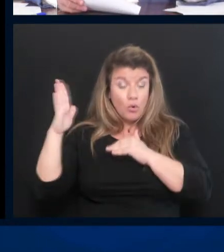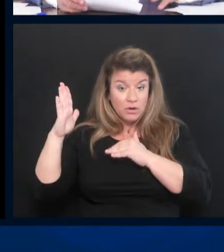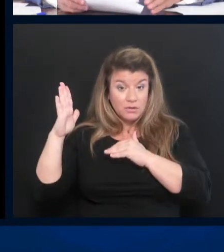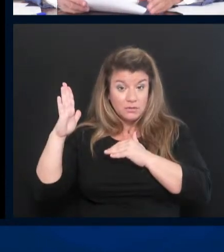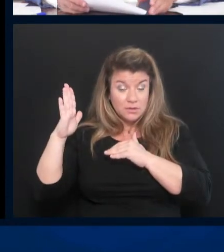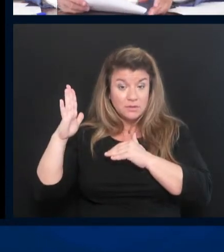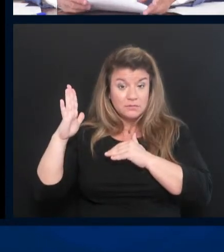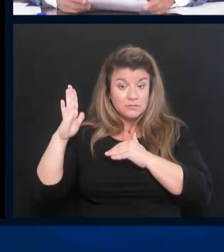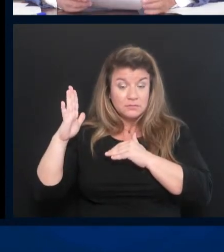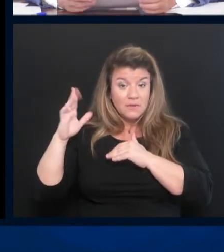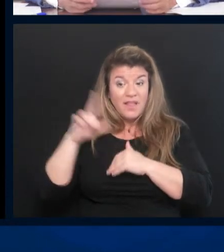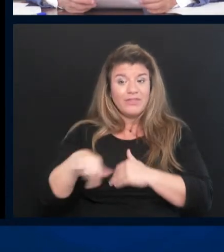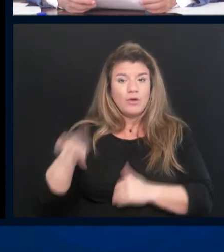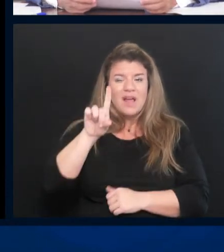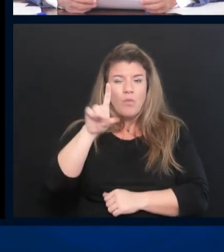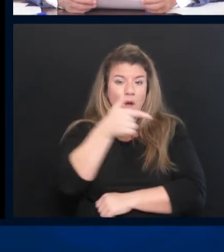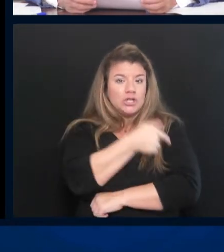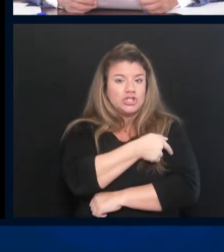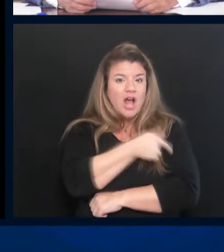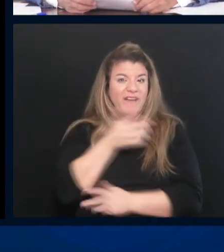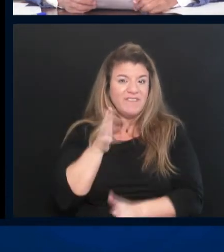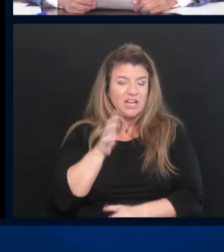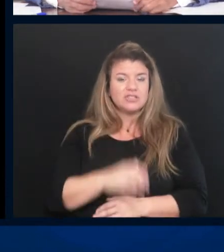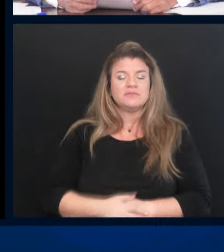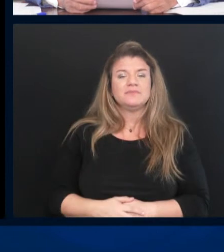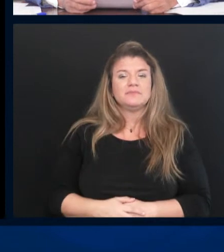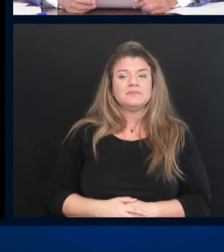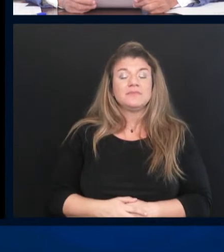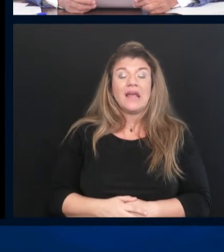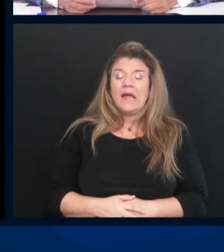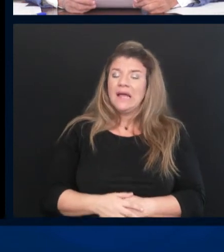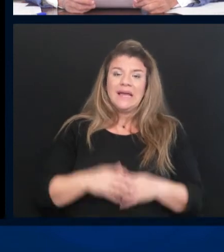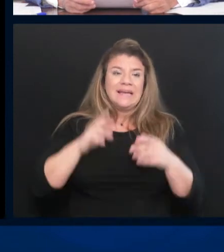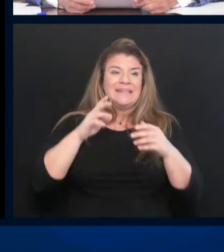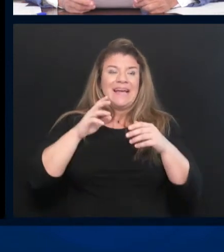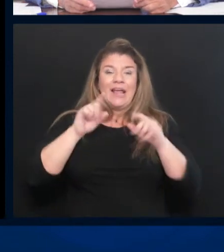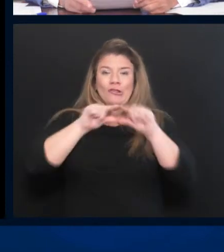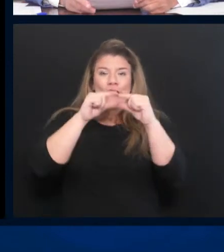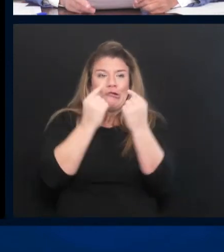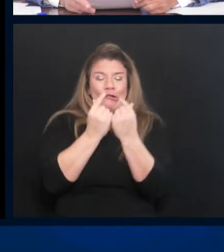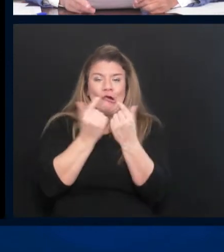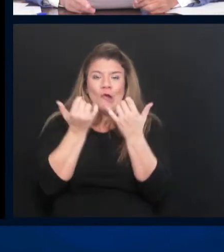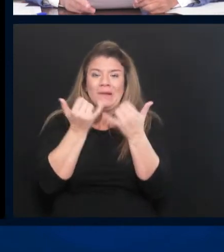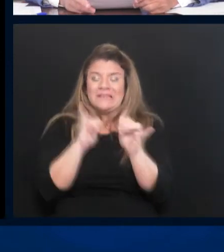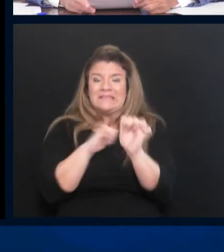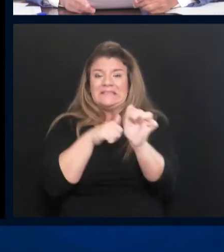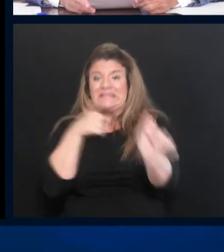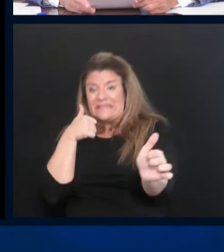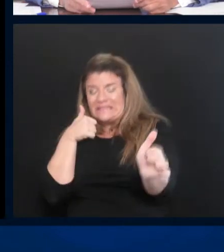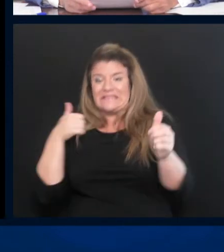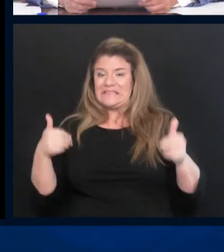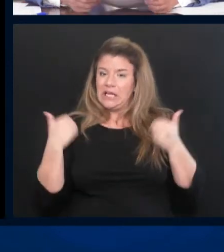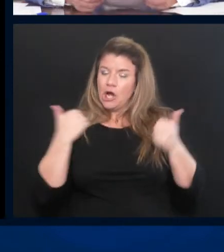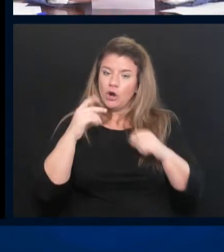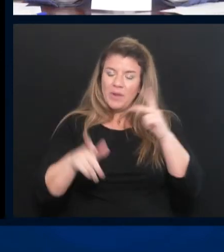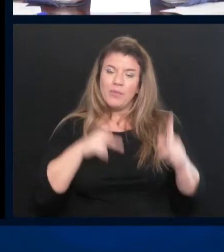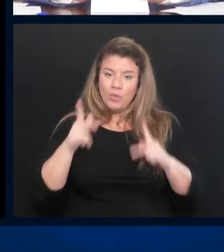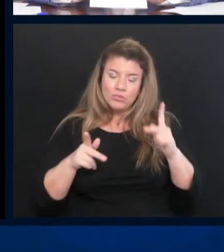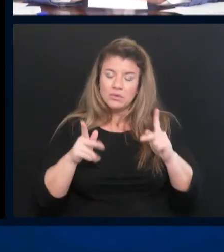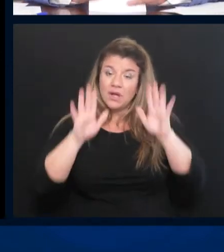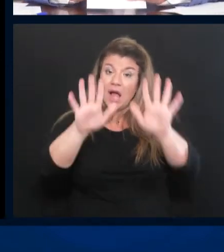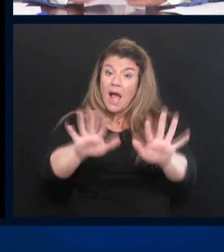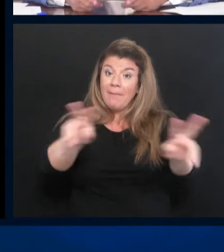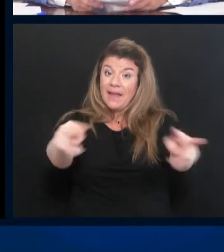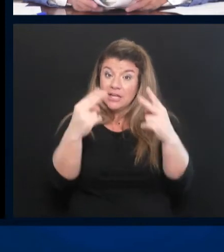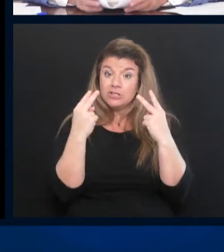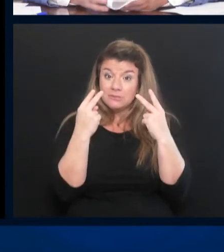with one shot. Still, the people that are dragging this thing down and everything are younger people, and young people, listen